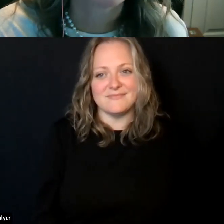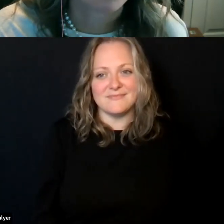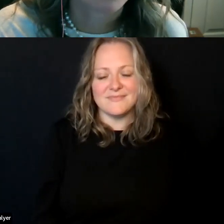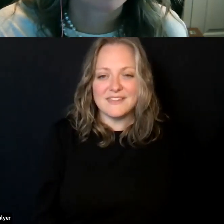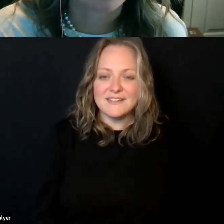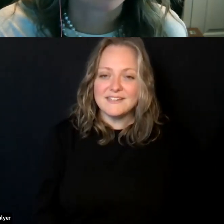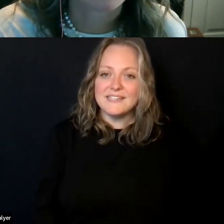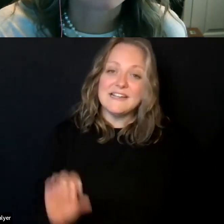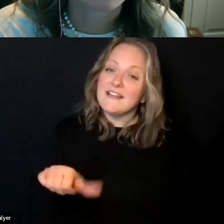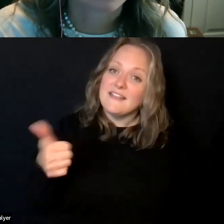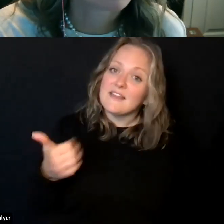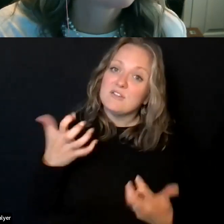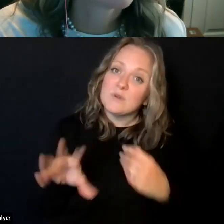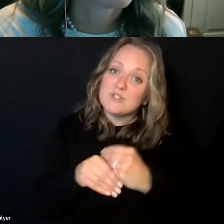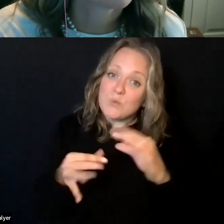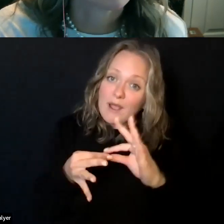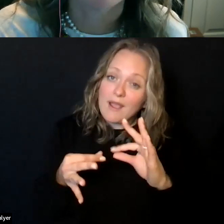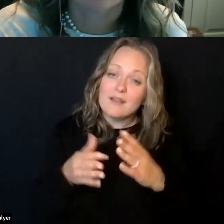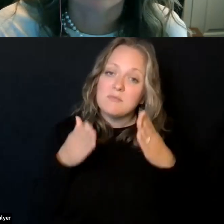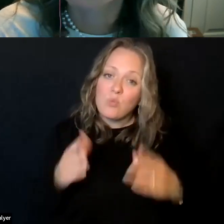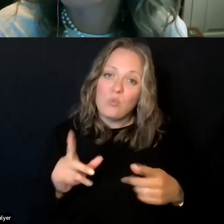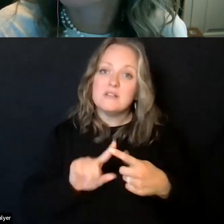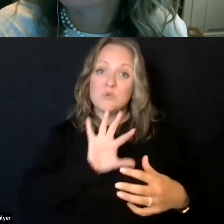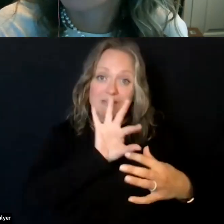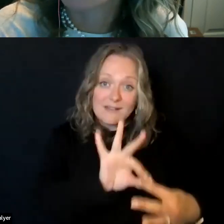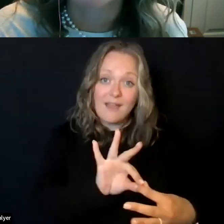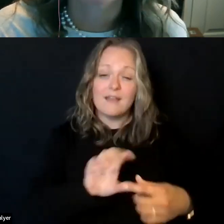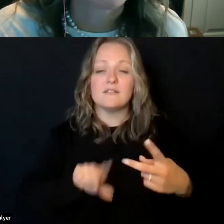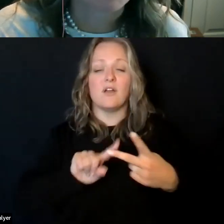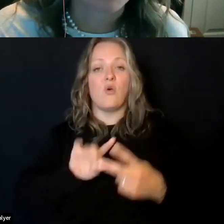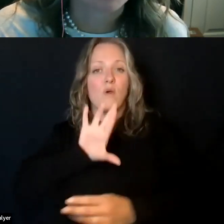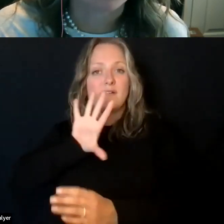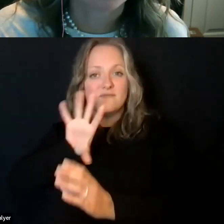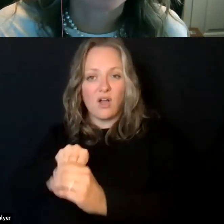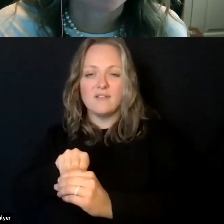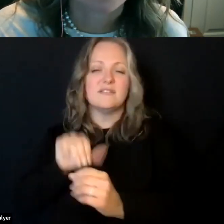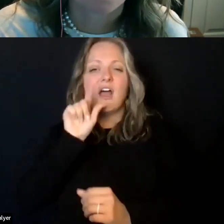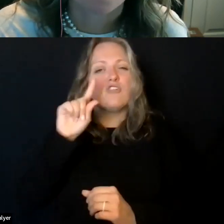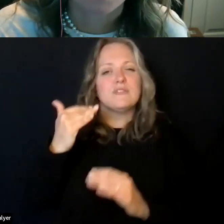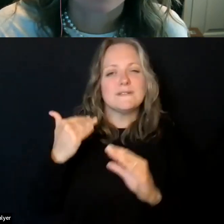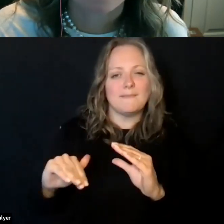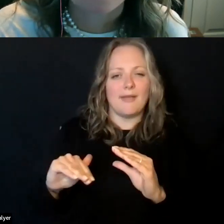Anything else you want to add about ways to connect or get involved besides emailing you?